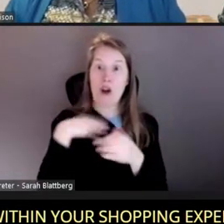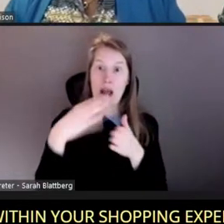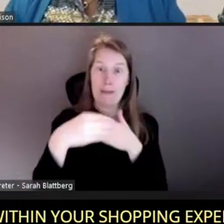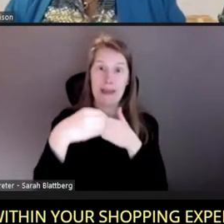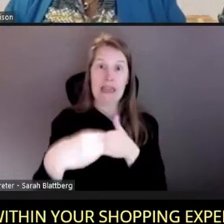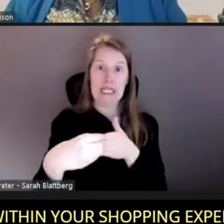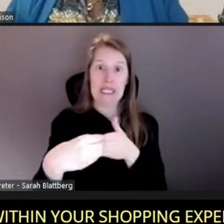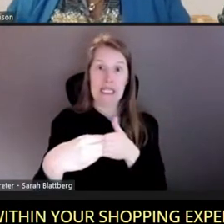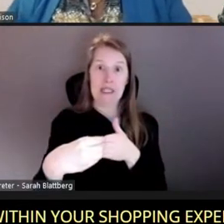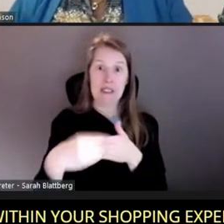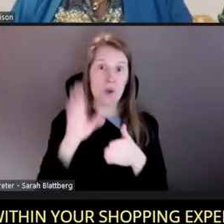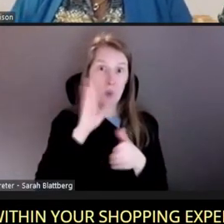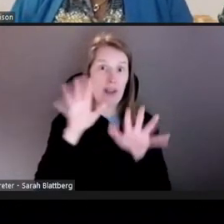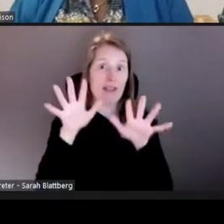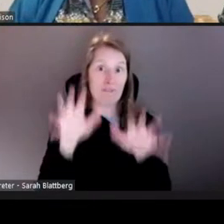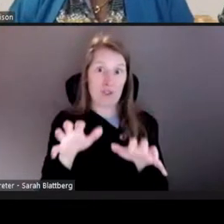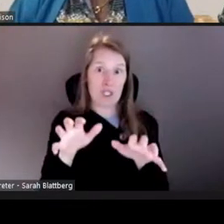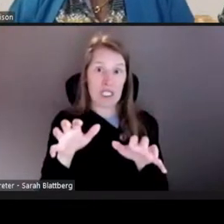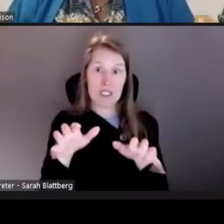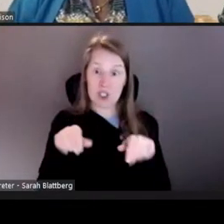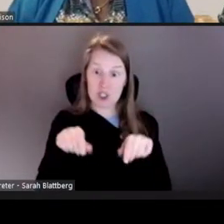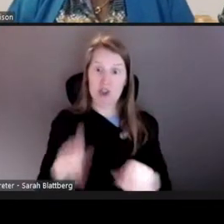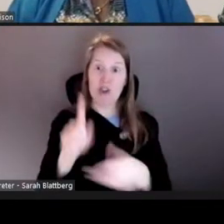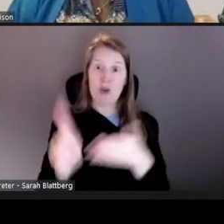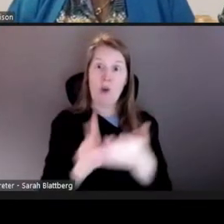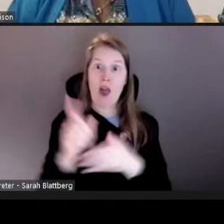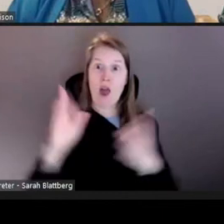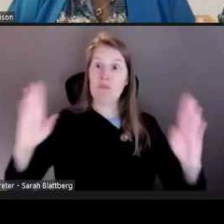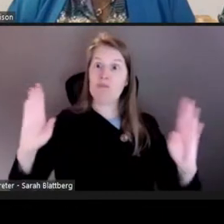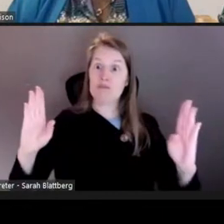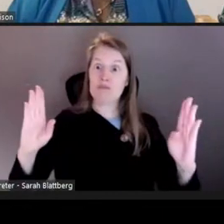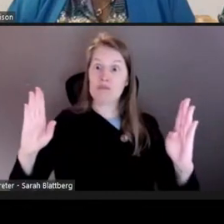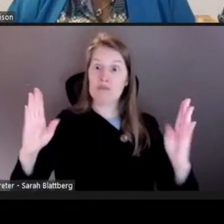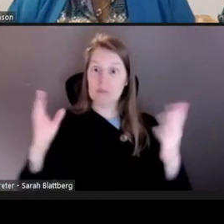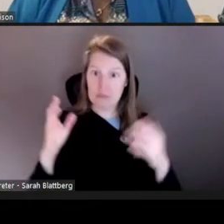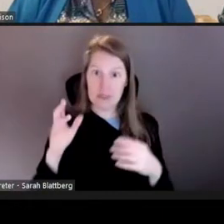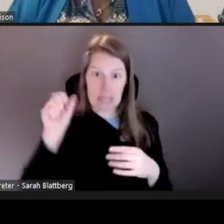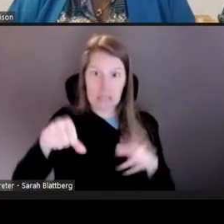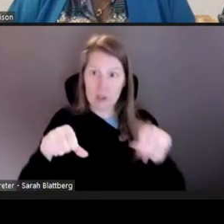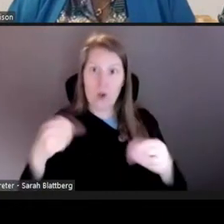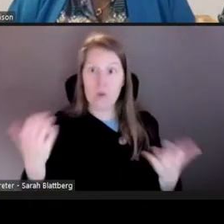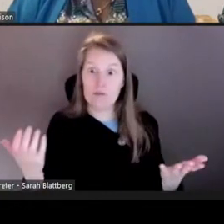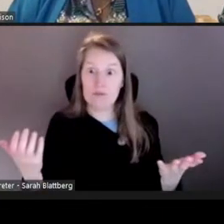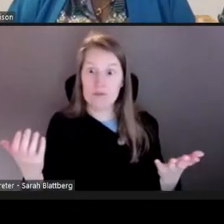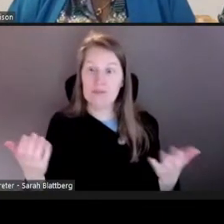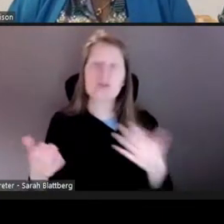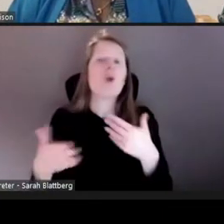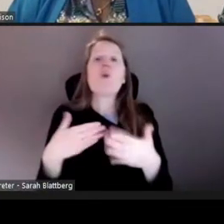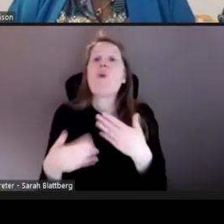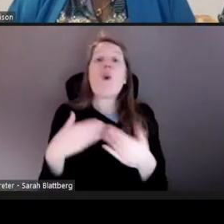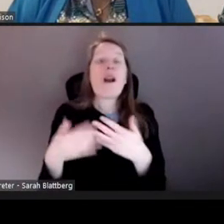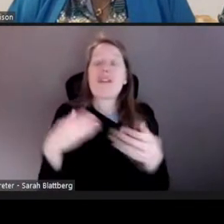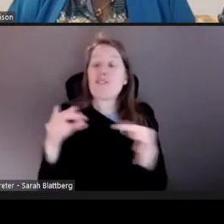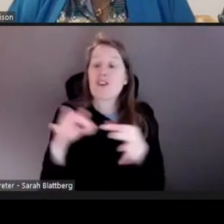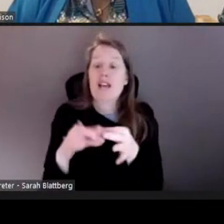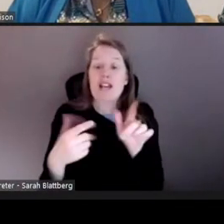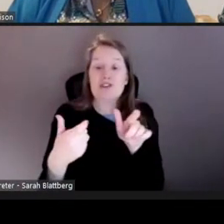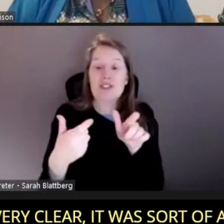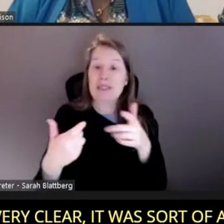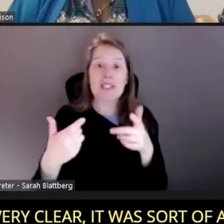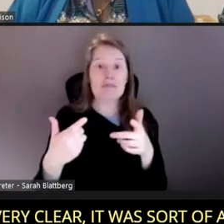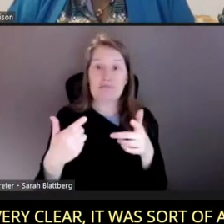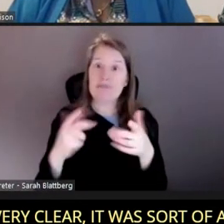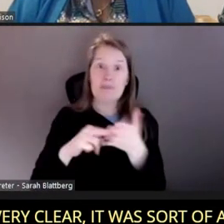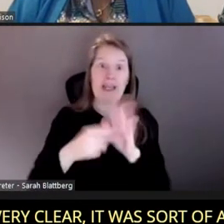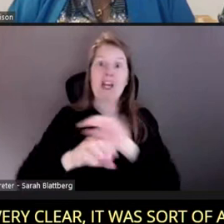going to freeze up sometime during the hour? So consistency was just whatever connection speed I needed to keep that open. And